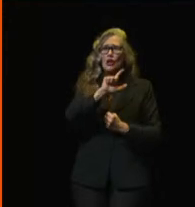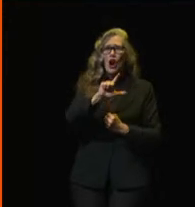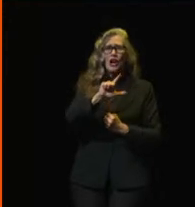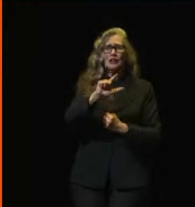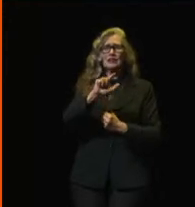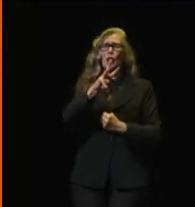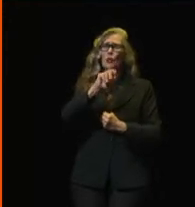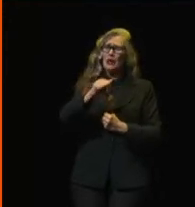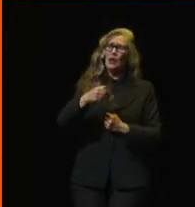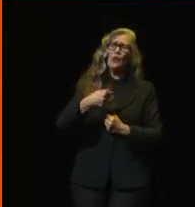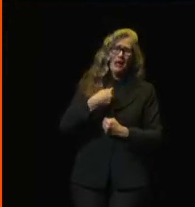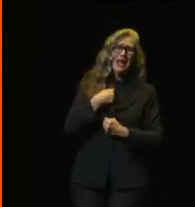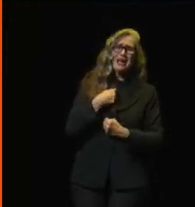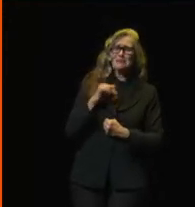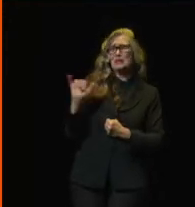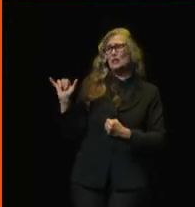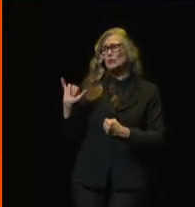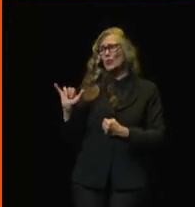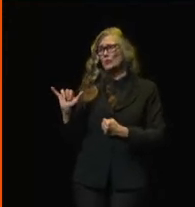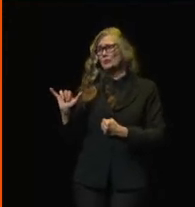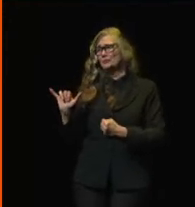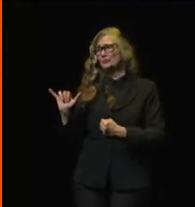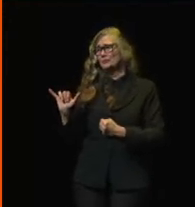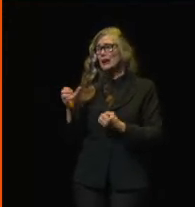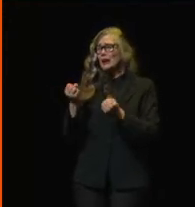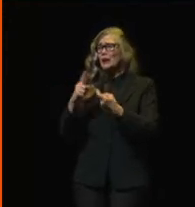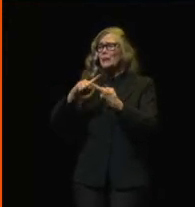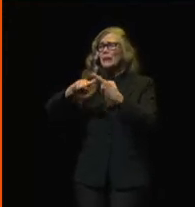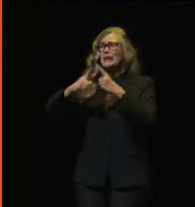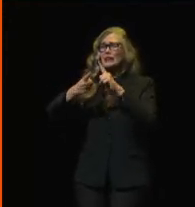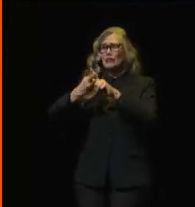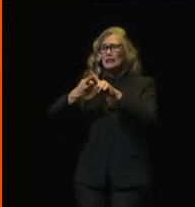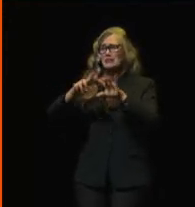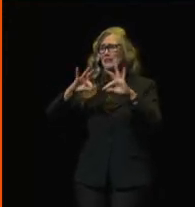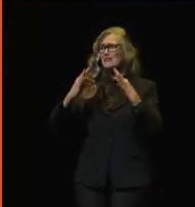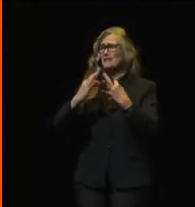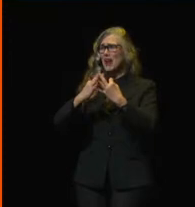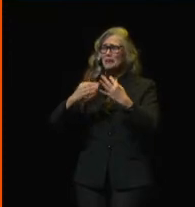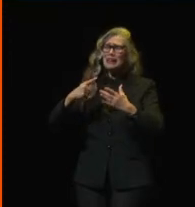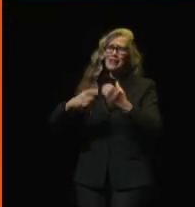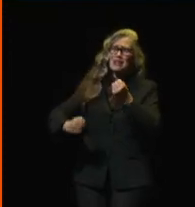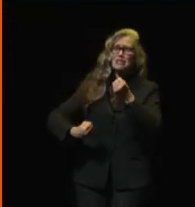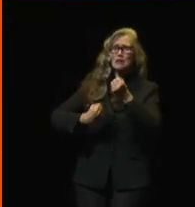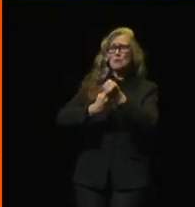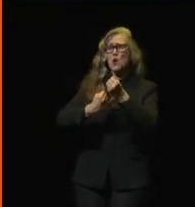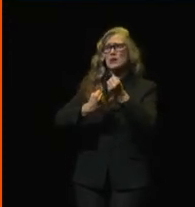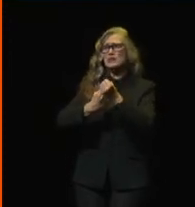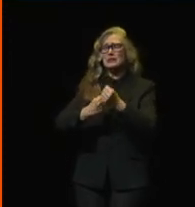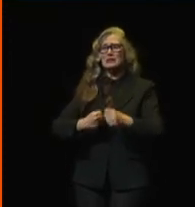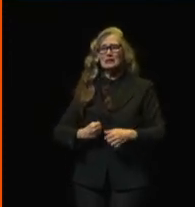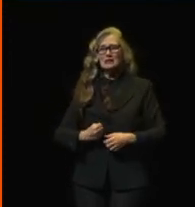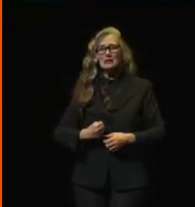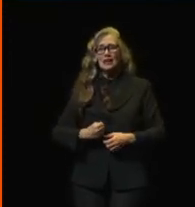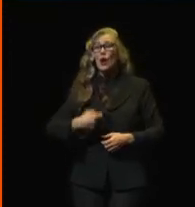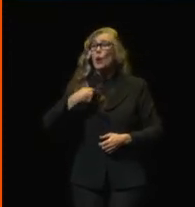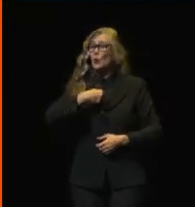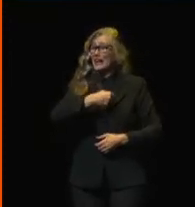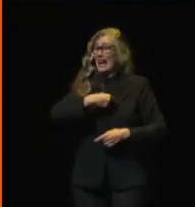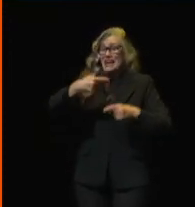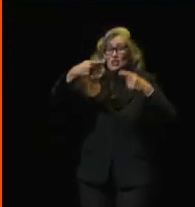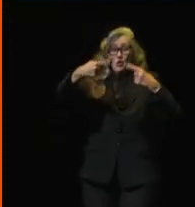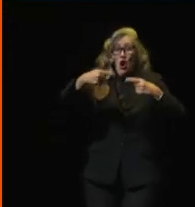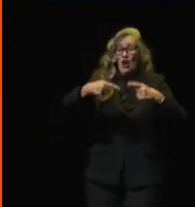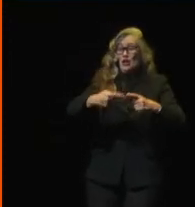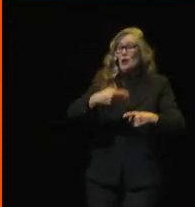too. So many friends and family have supported us that we had to argue every day with the hospital staff about having too many